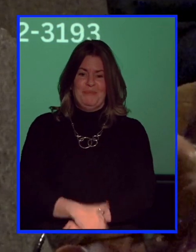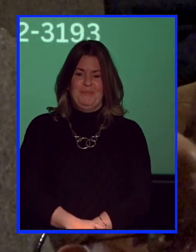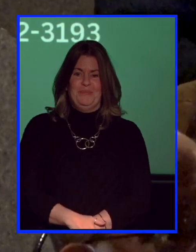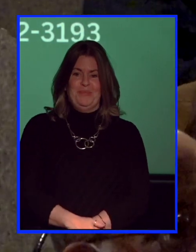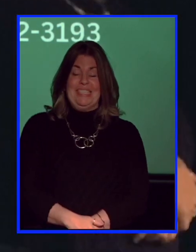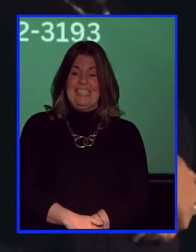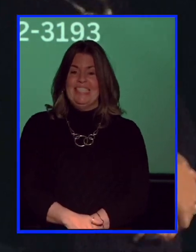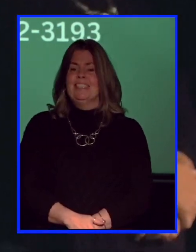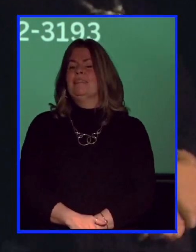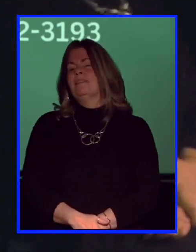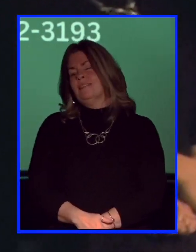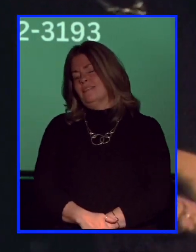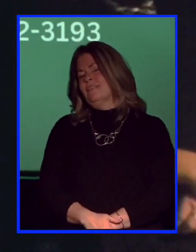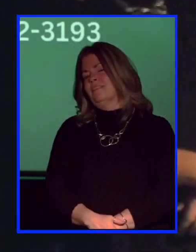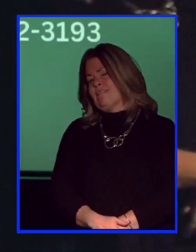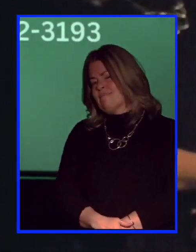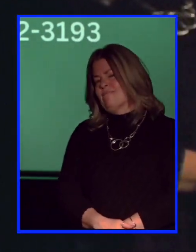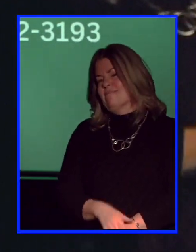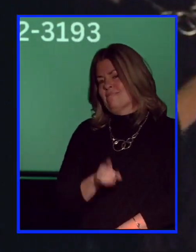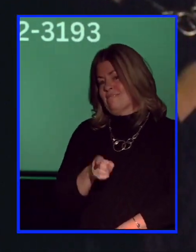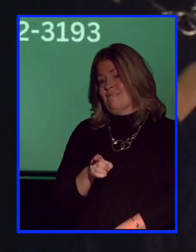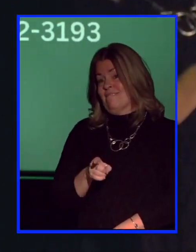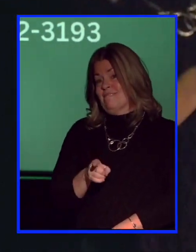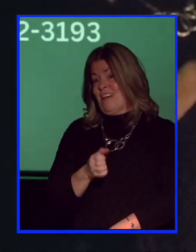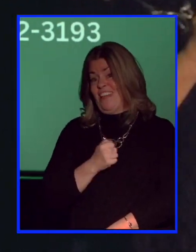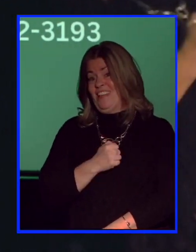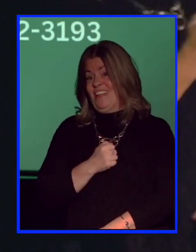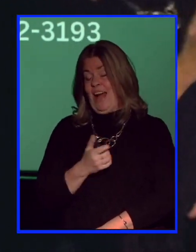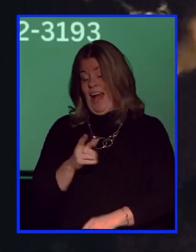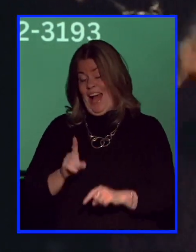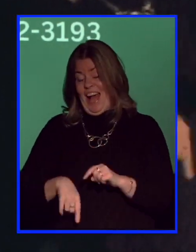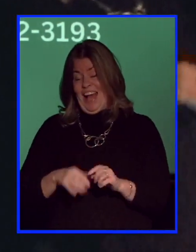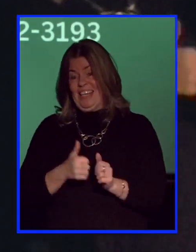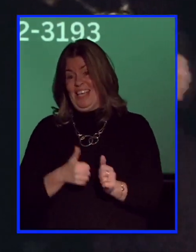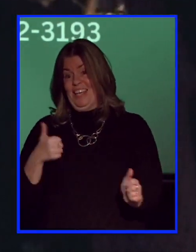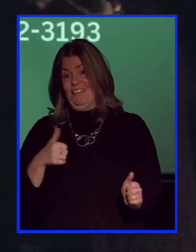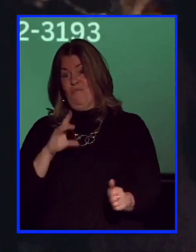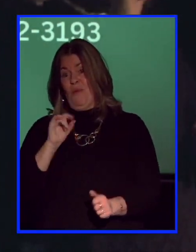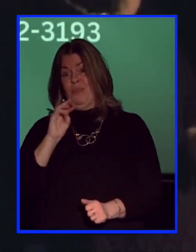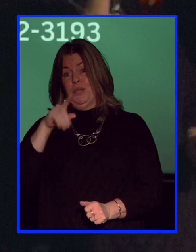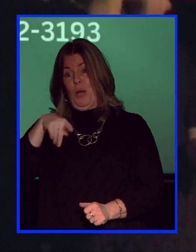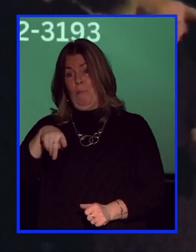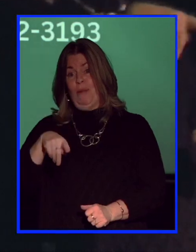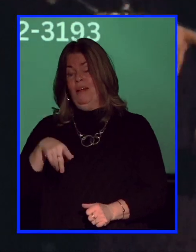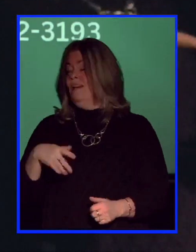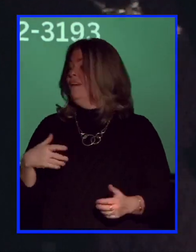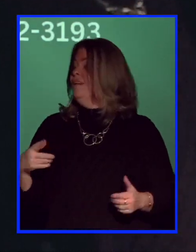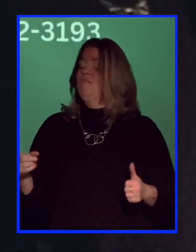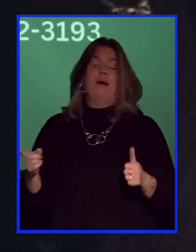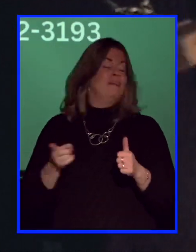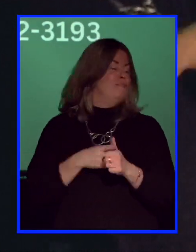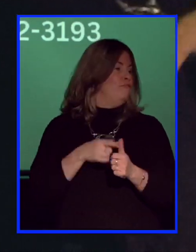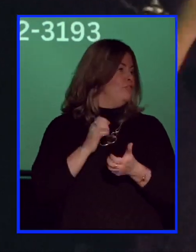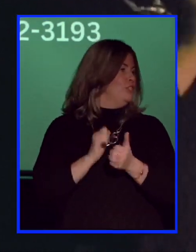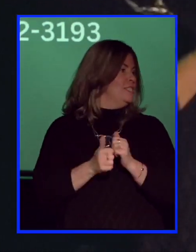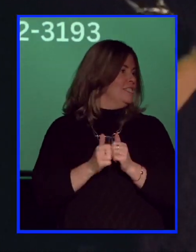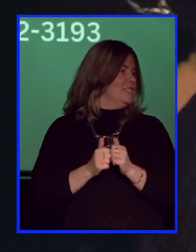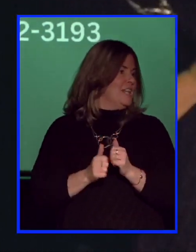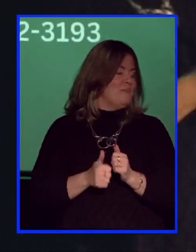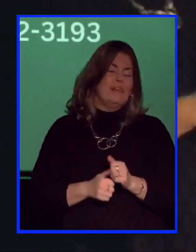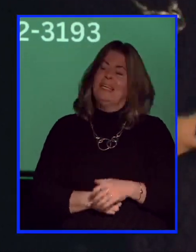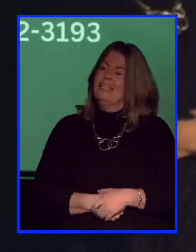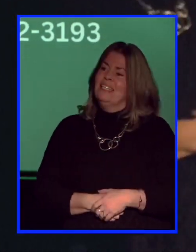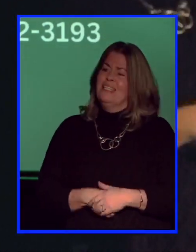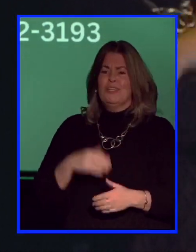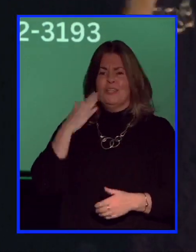You know, I can't stay away from the dump. You know, my first campaign, I'm interrupting, telling stories. But you